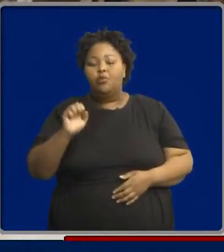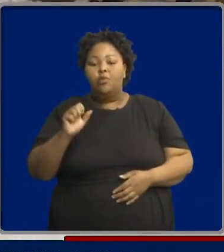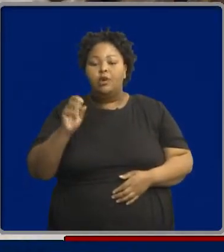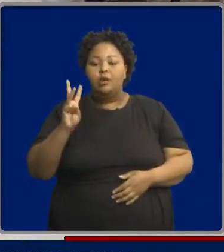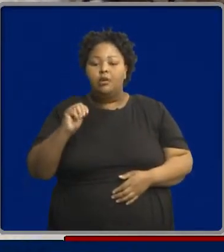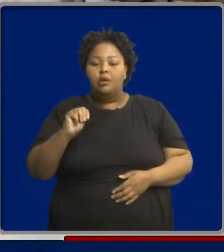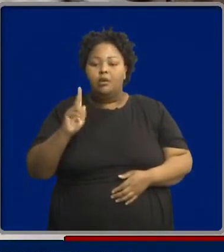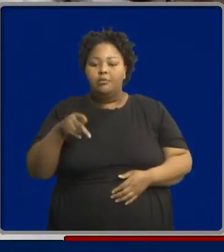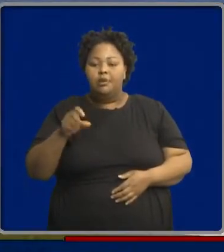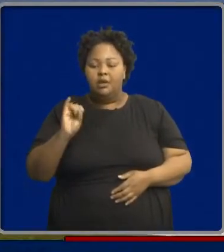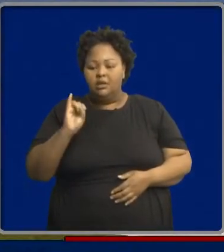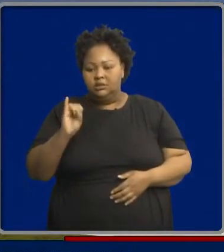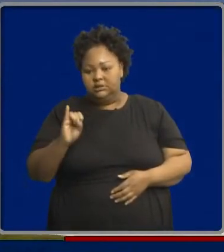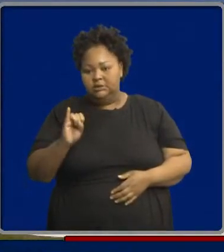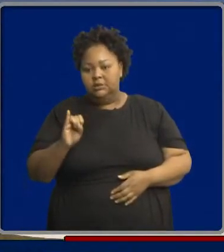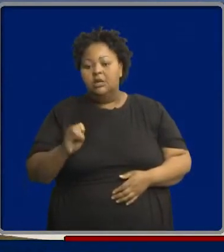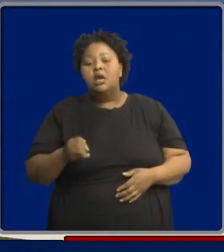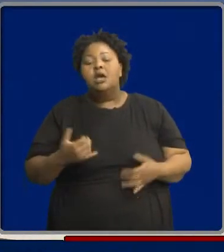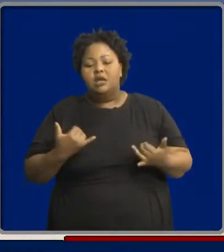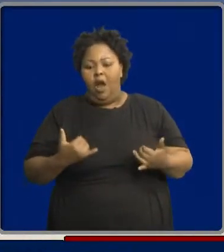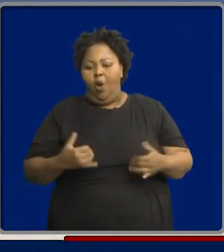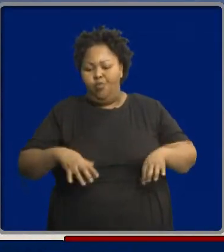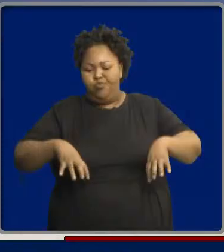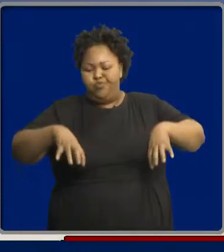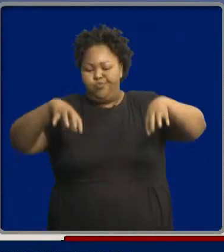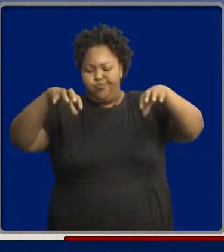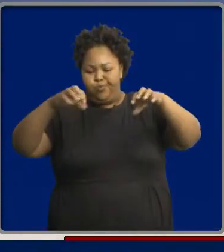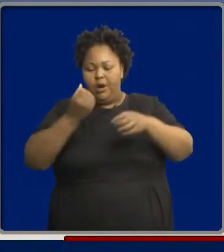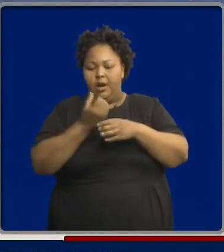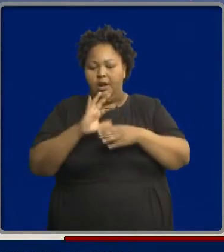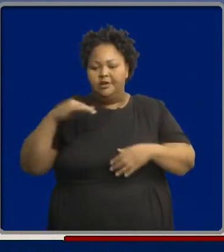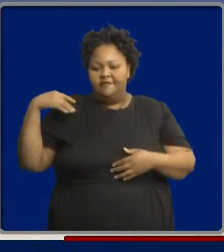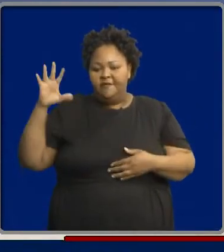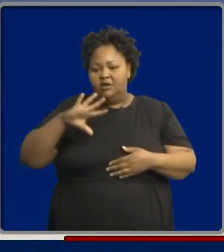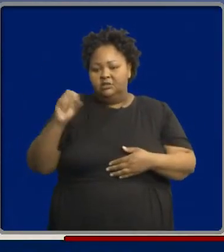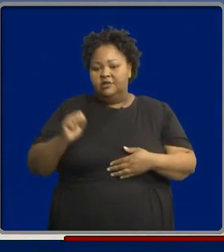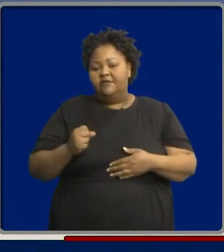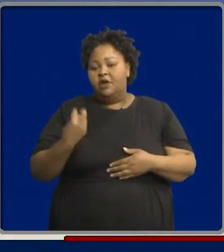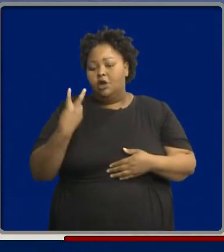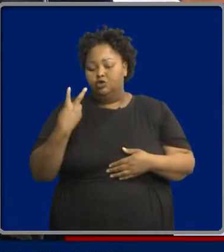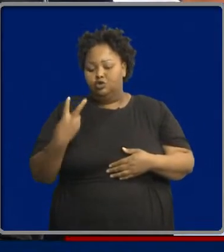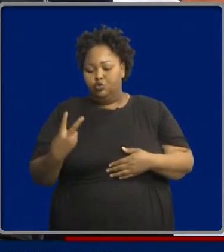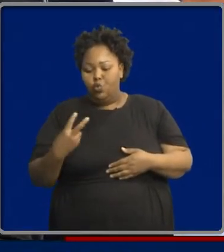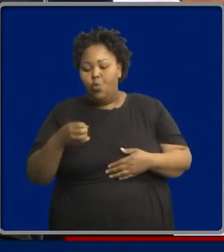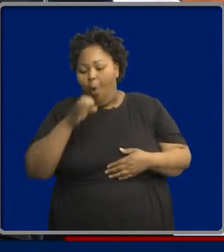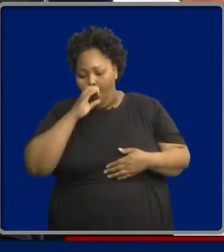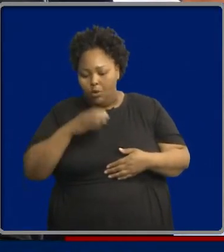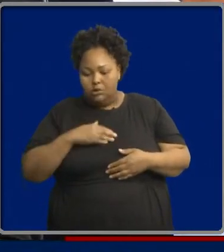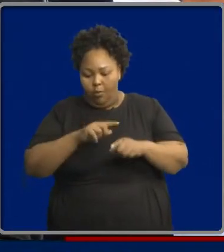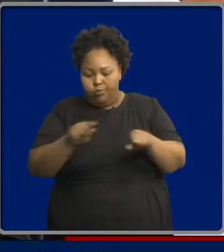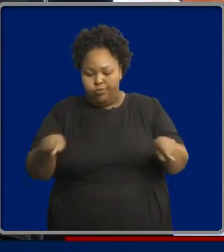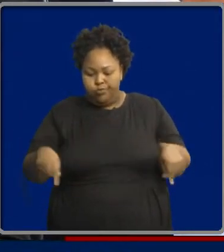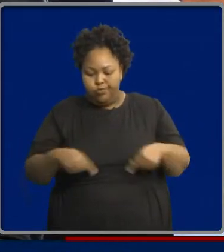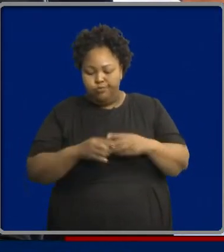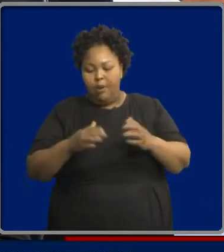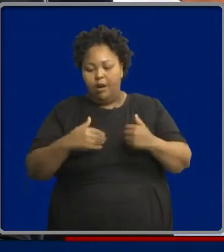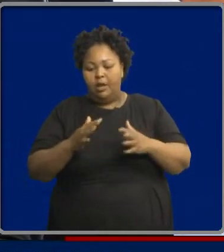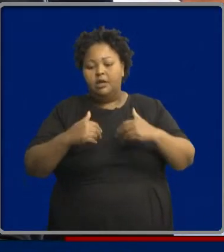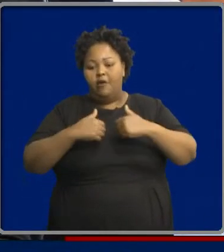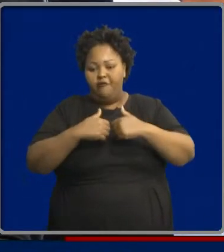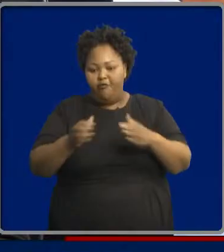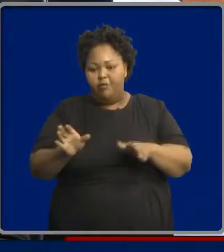there are some 2 gates which have been opened and discharging water to Ngwembisi. The very same applies